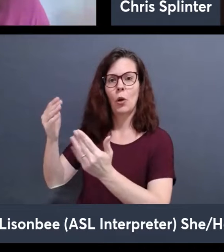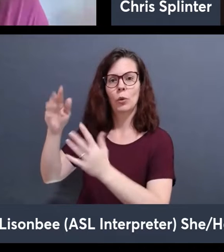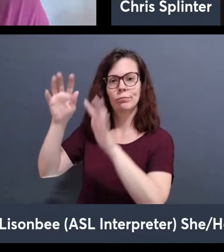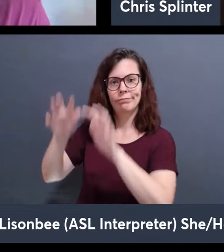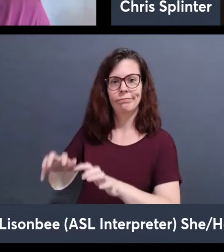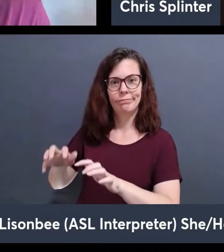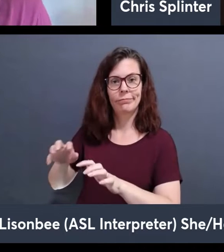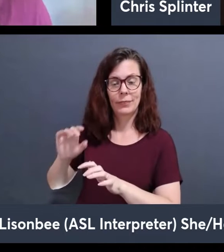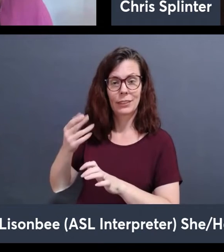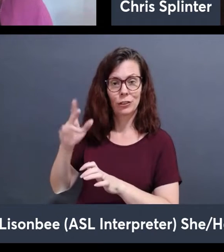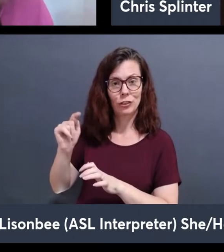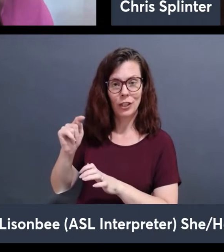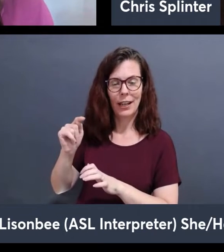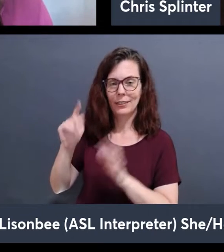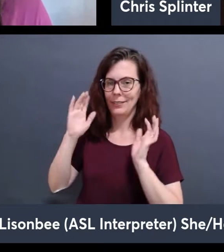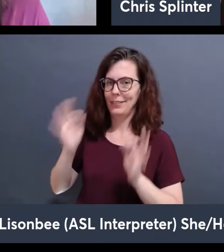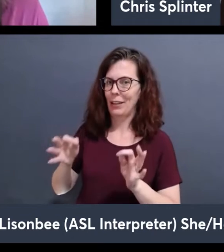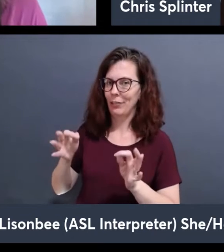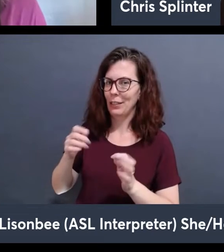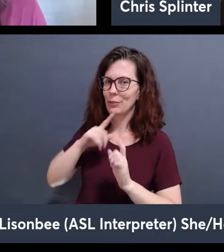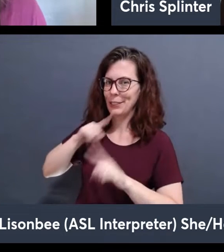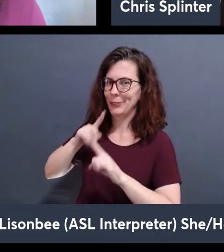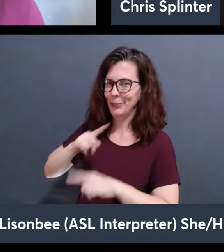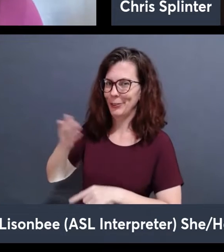chat, and we'll definitely want to address them.